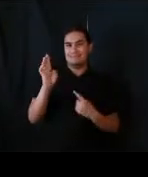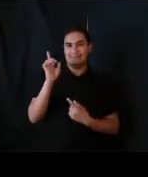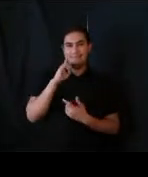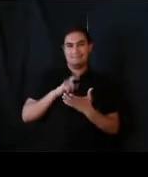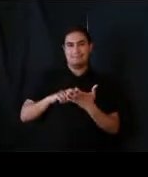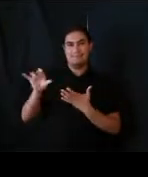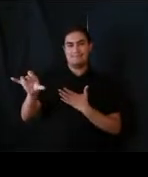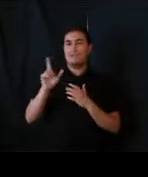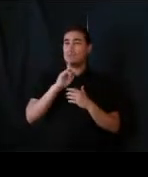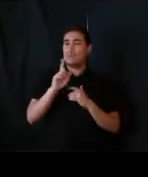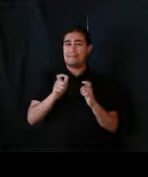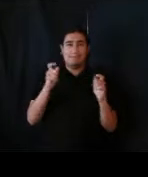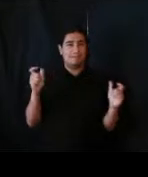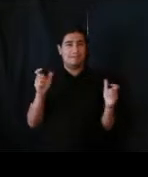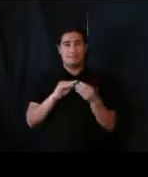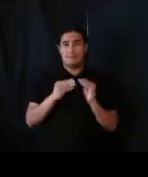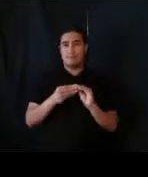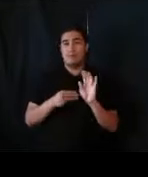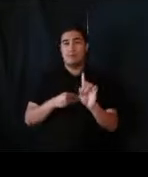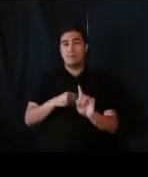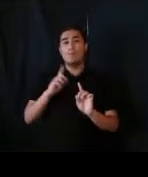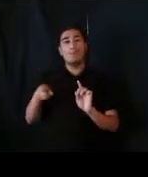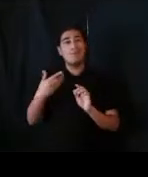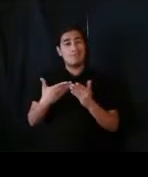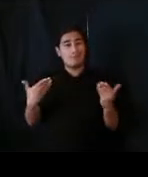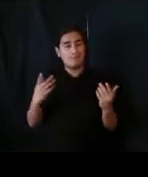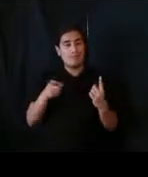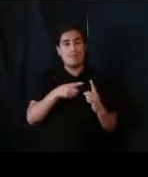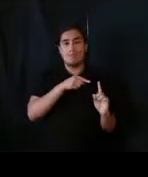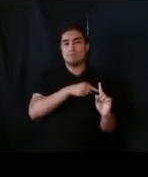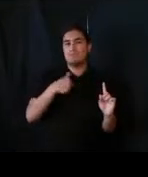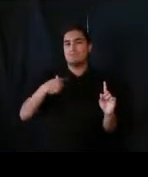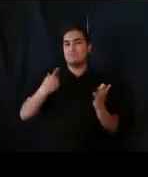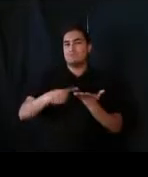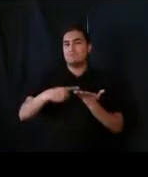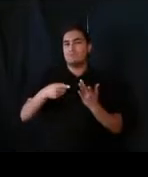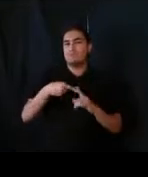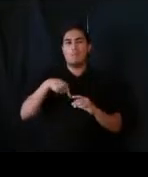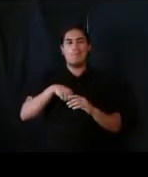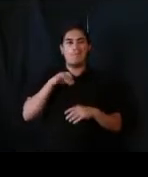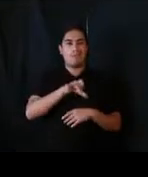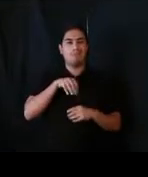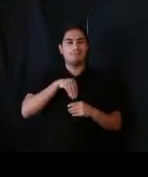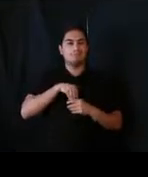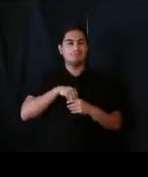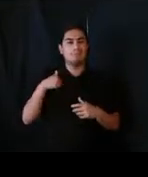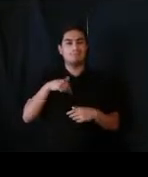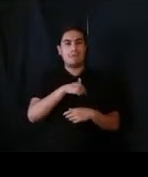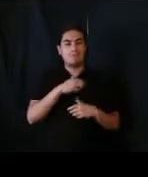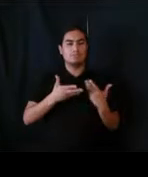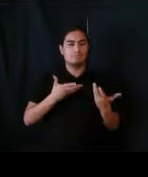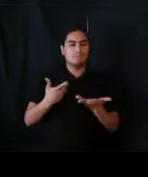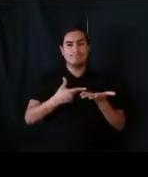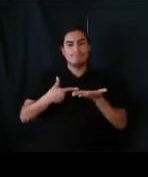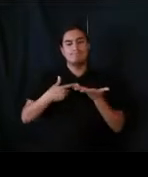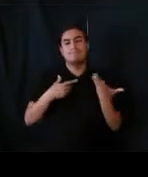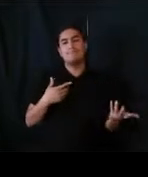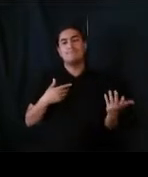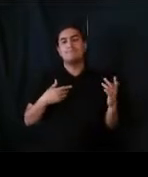really big number um one of the things that that we've been talking about internally and with with steve and steam is